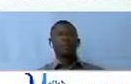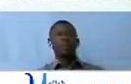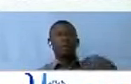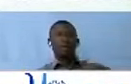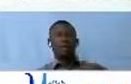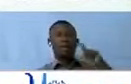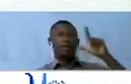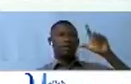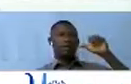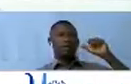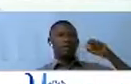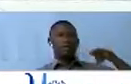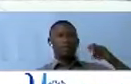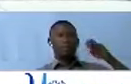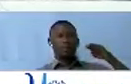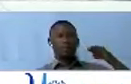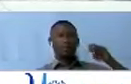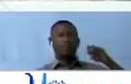I, Lamin Cham.